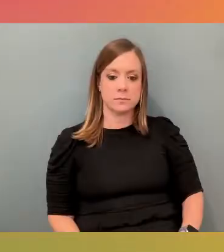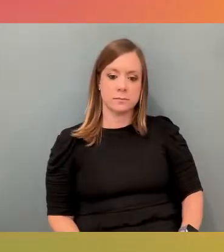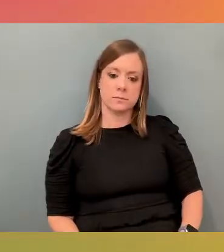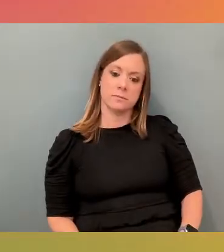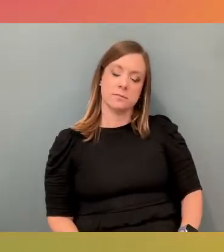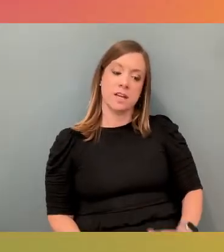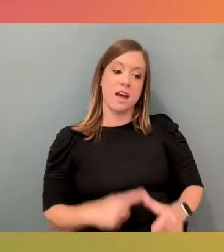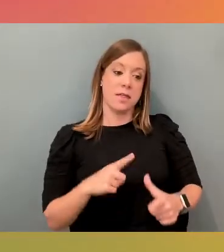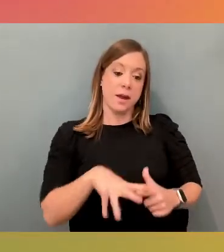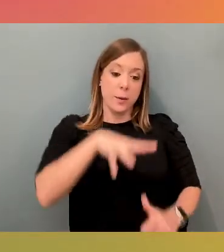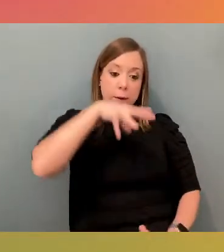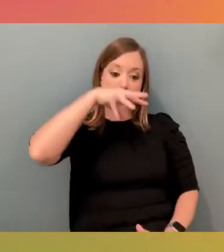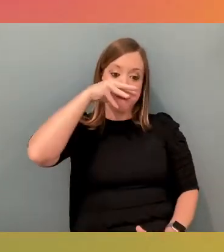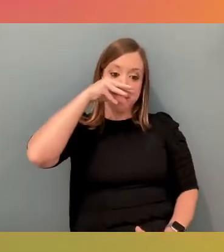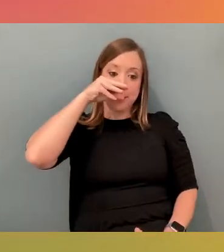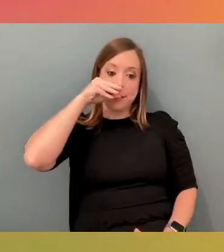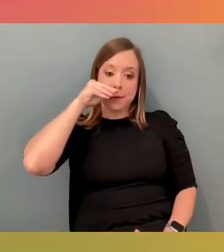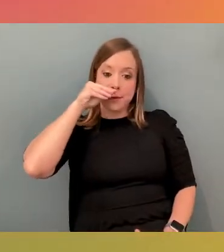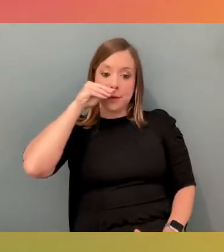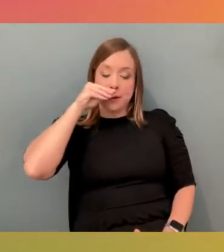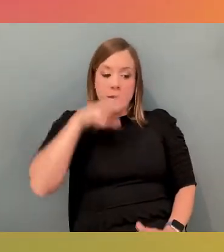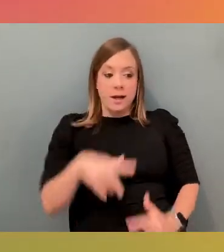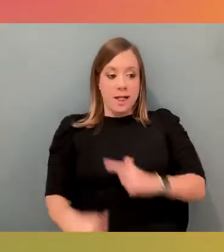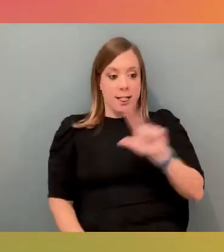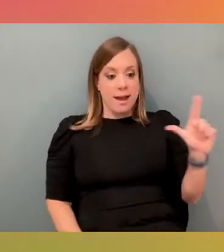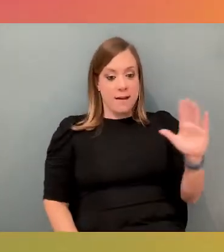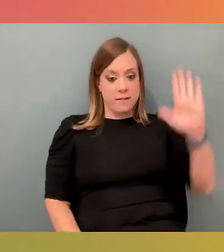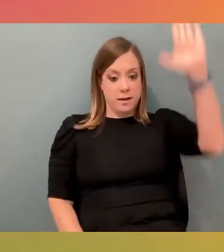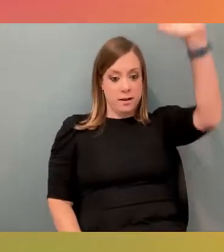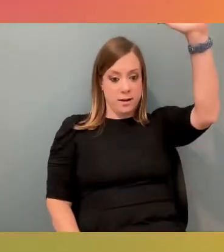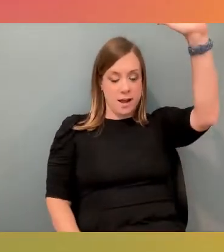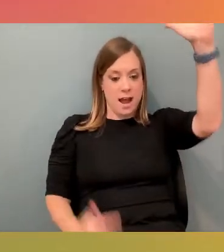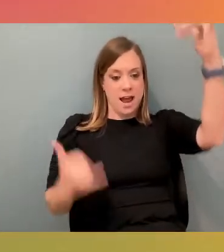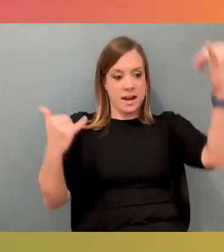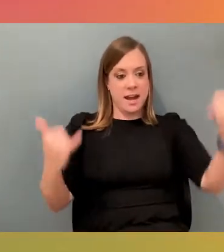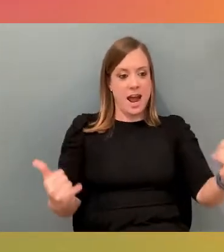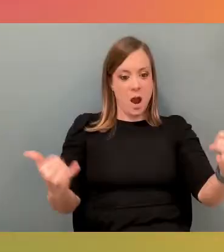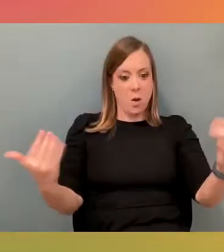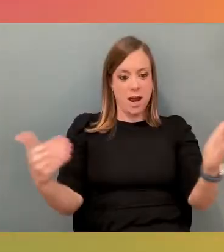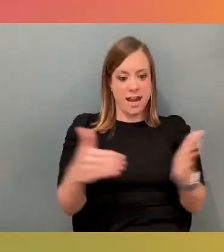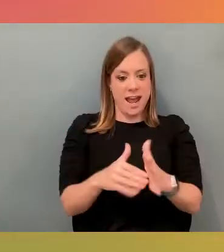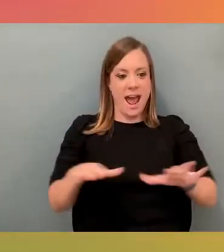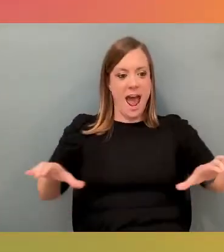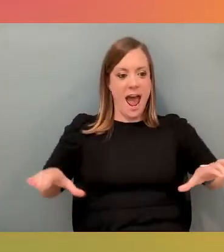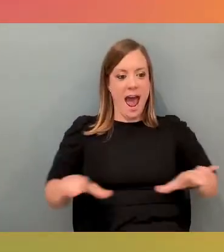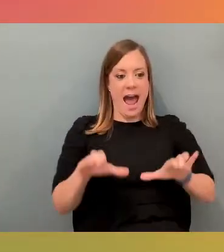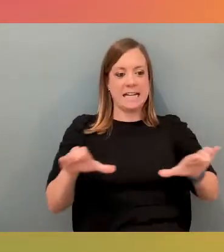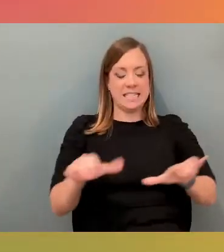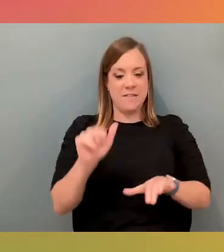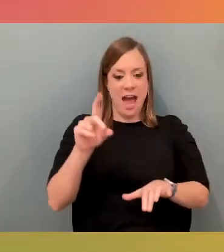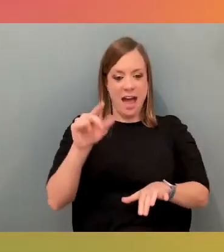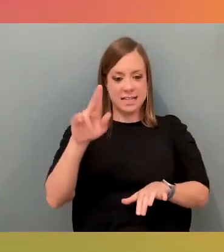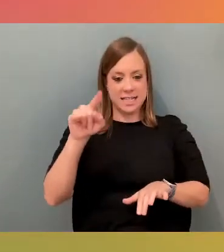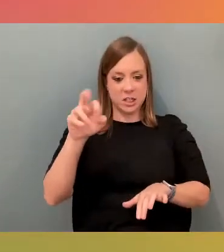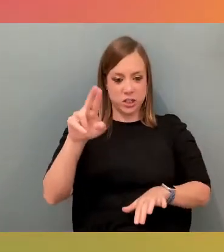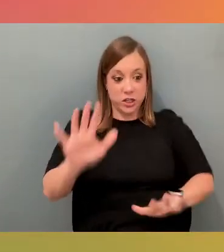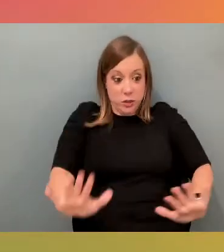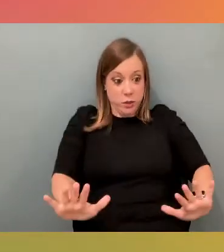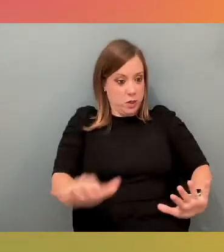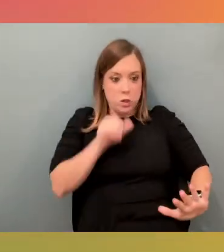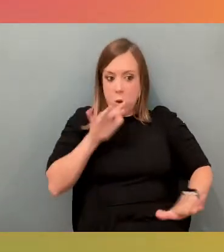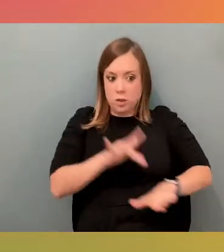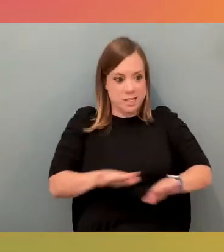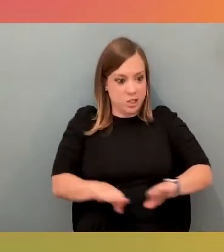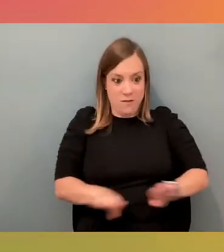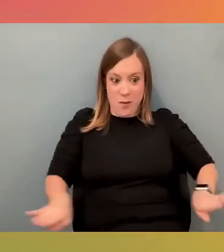Inhale, left arm back up. And exhale, back to your active adductor stretch, hovering the arms, hovering the torso and the chest